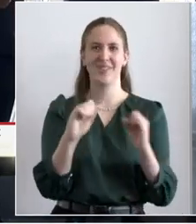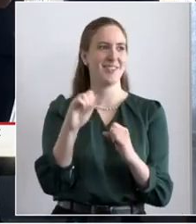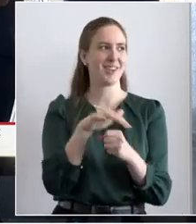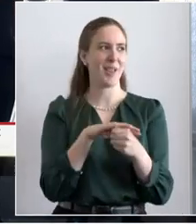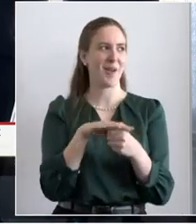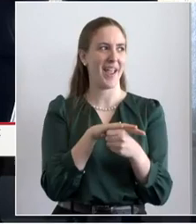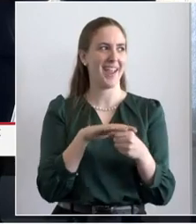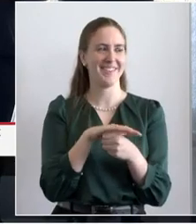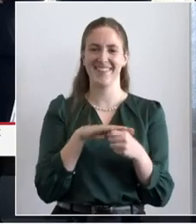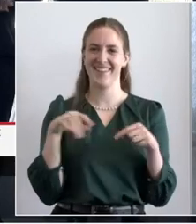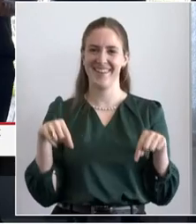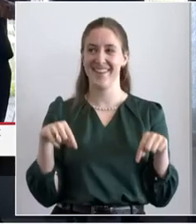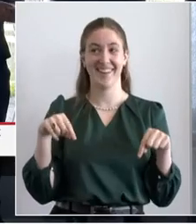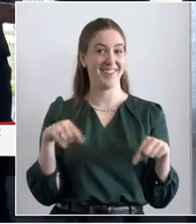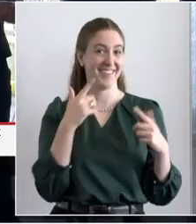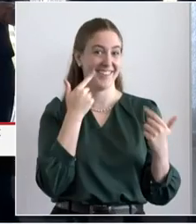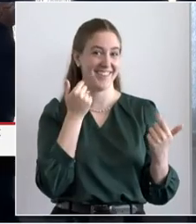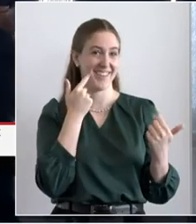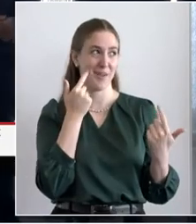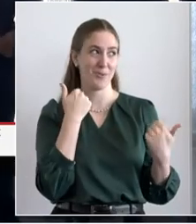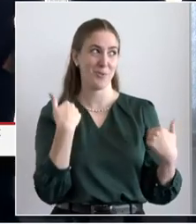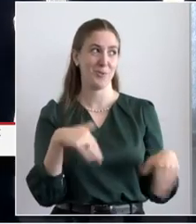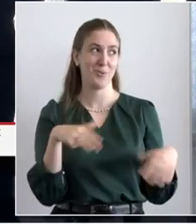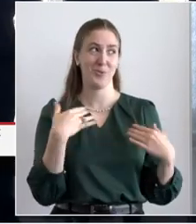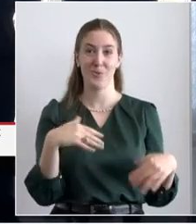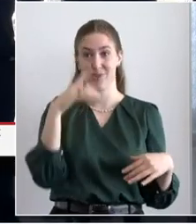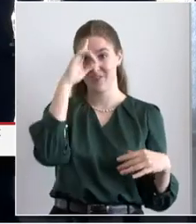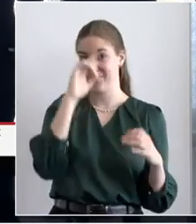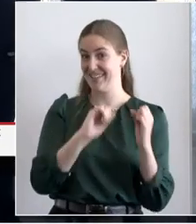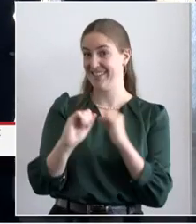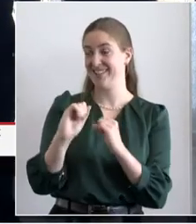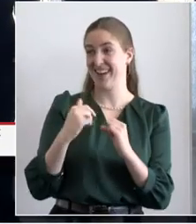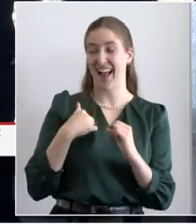choice. Very strategic. I like it.